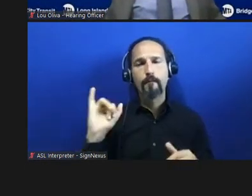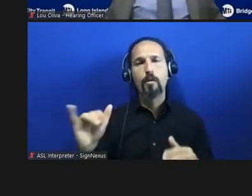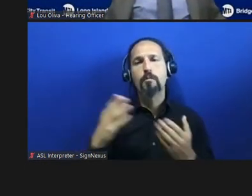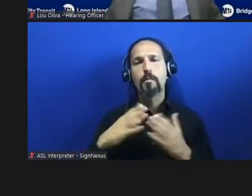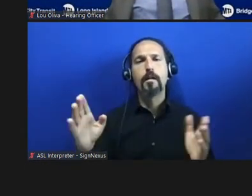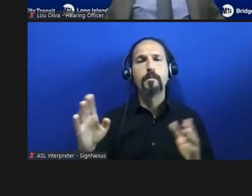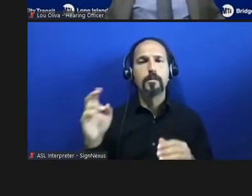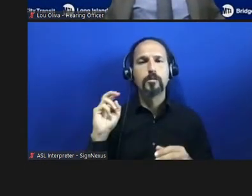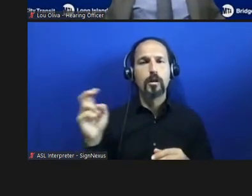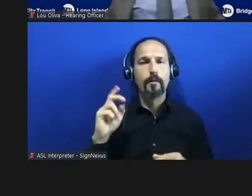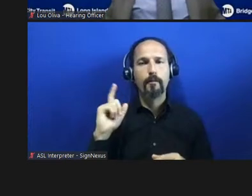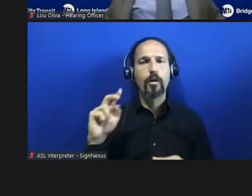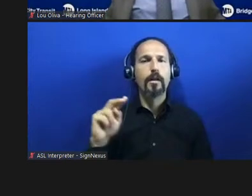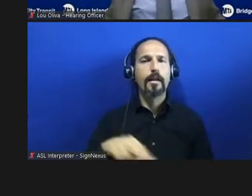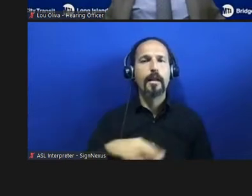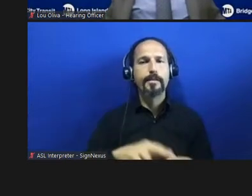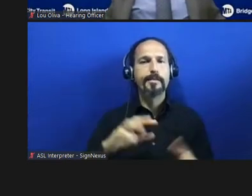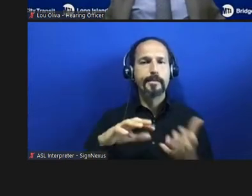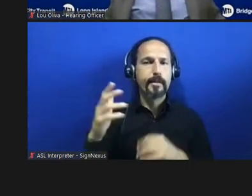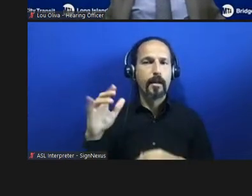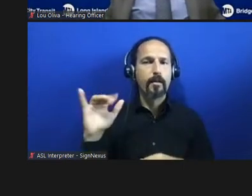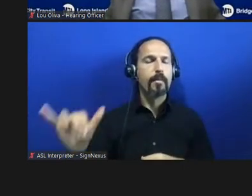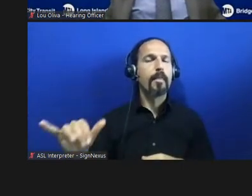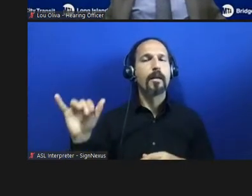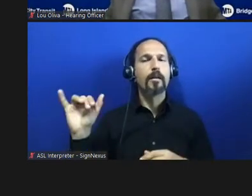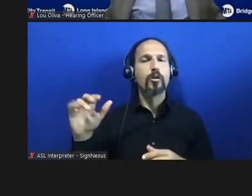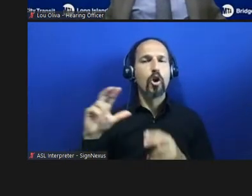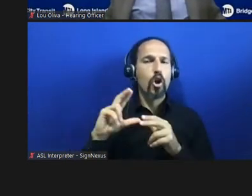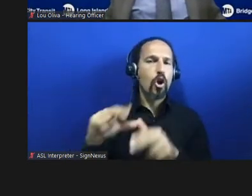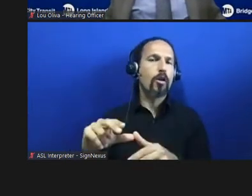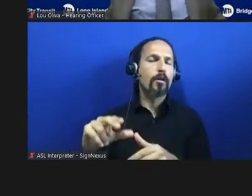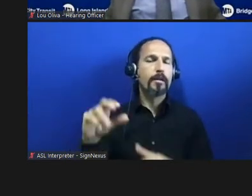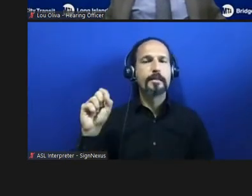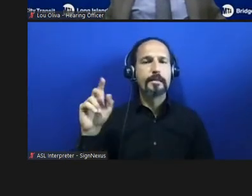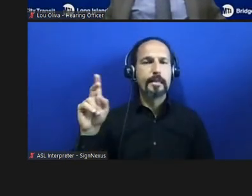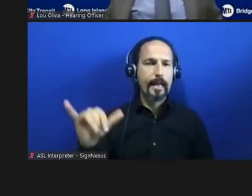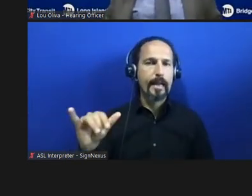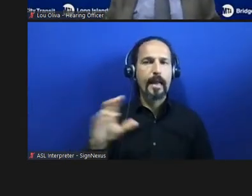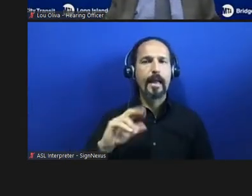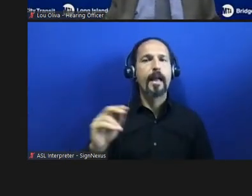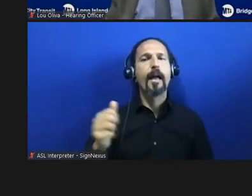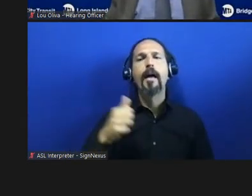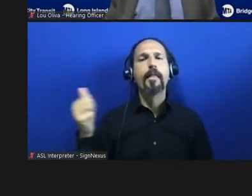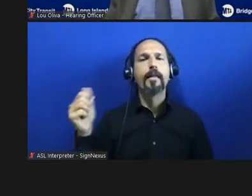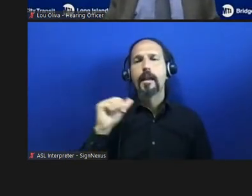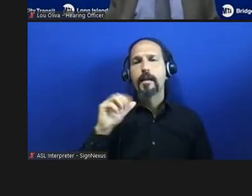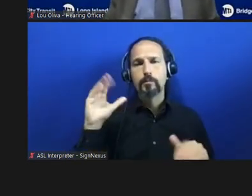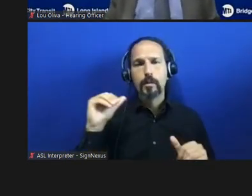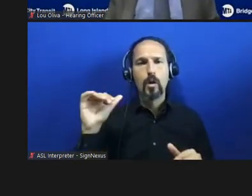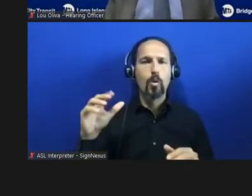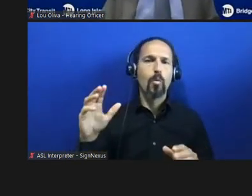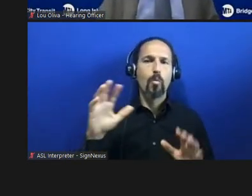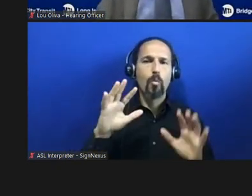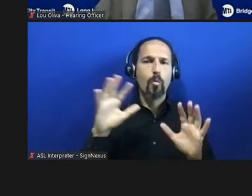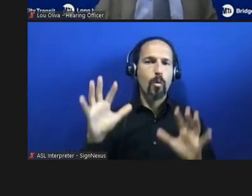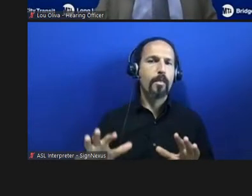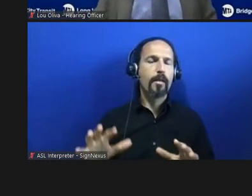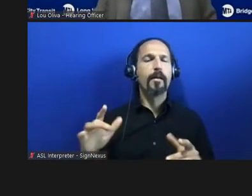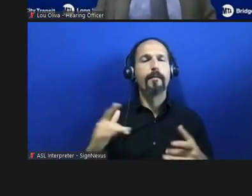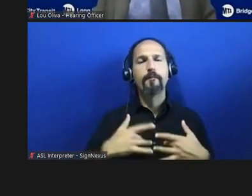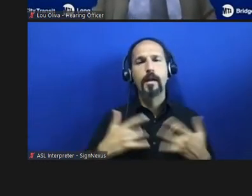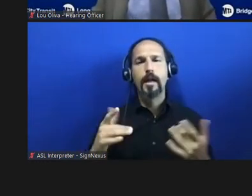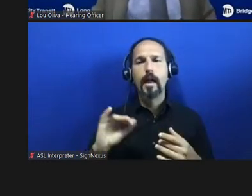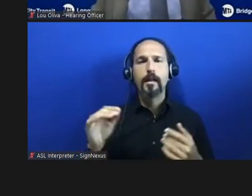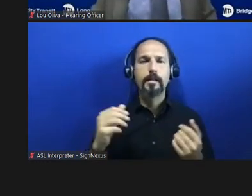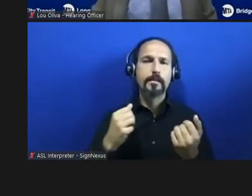Riders during natural disasters such as superstorm Sandy in 2012 as well as other unexpected weather events we've also